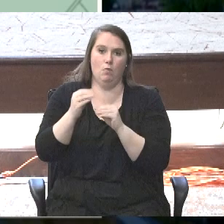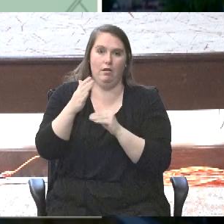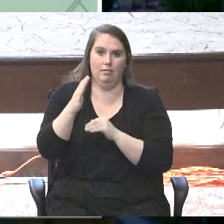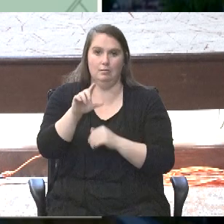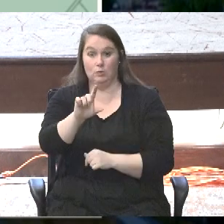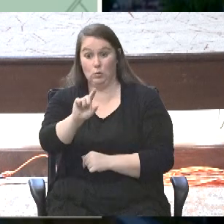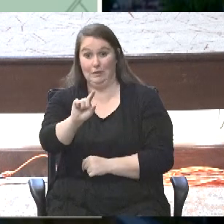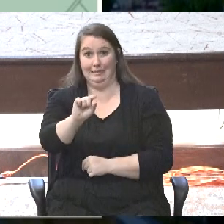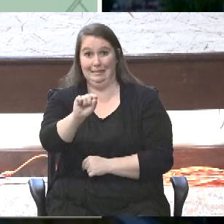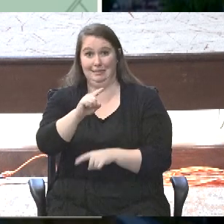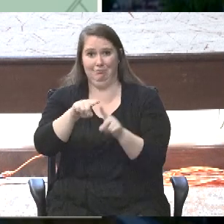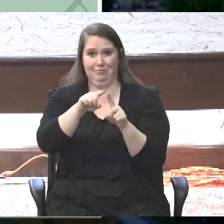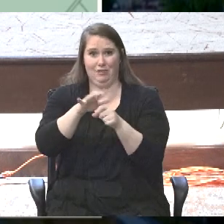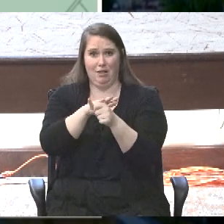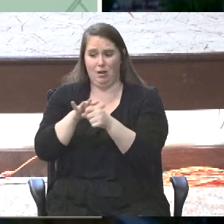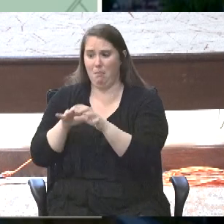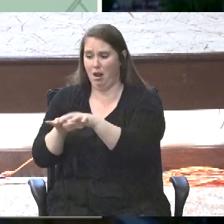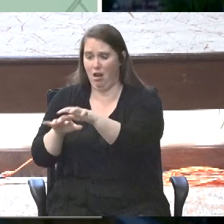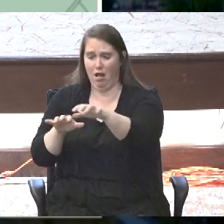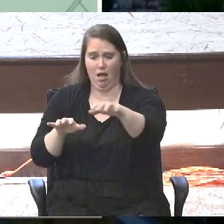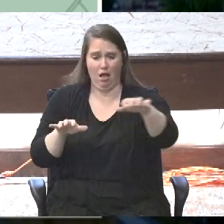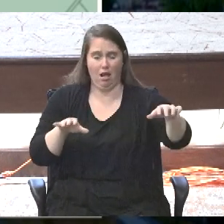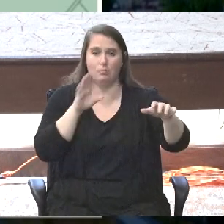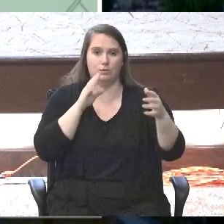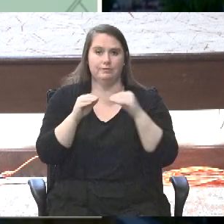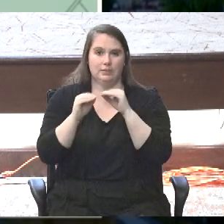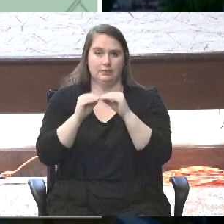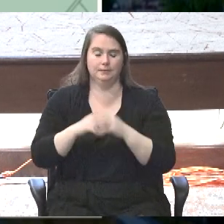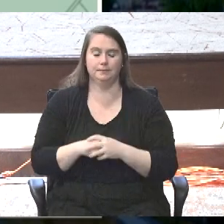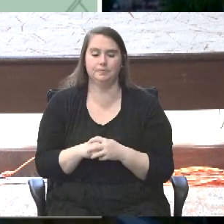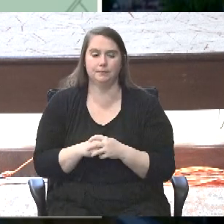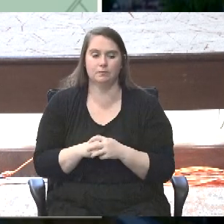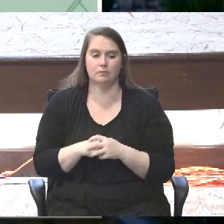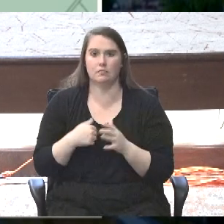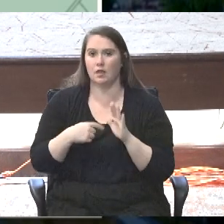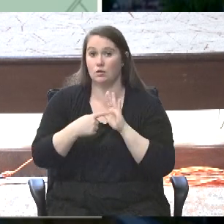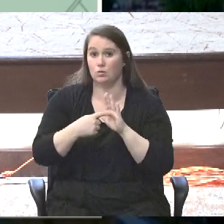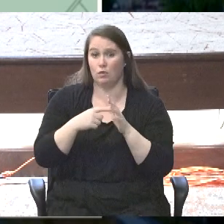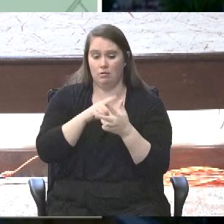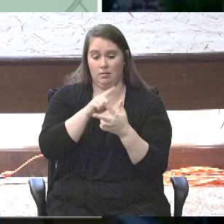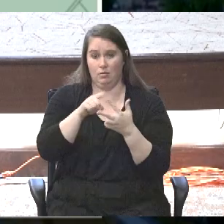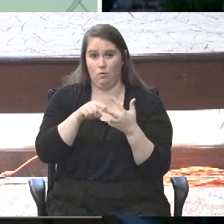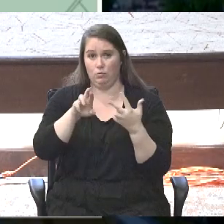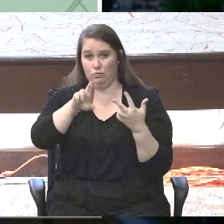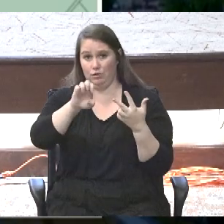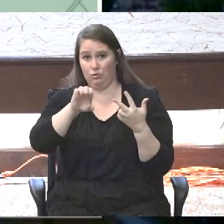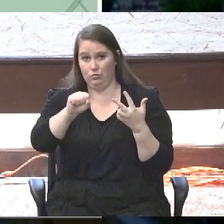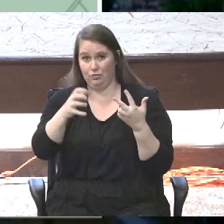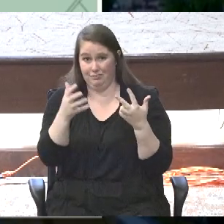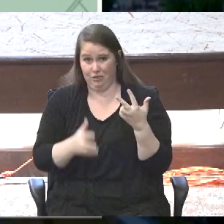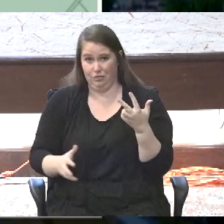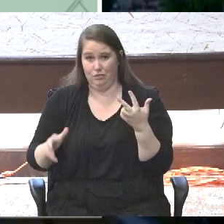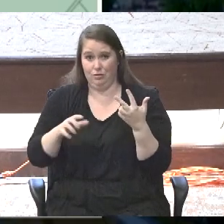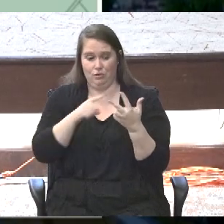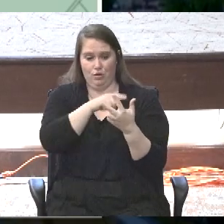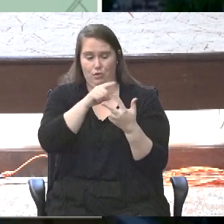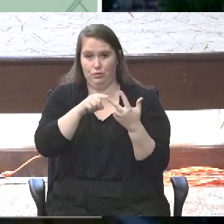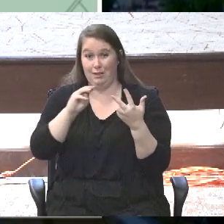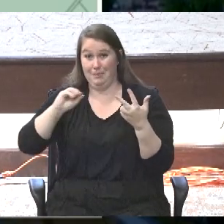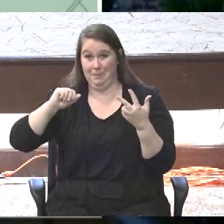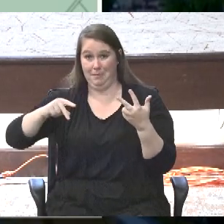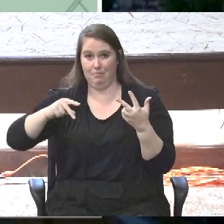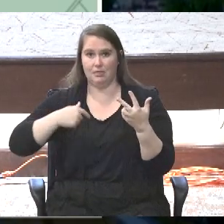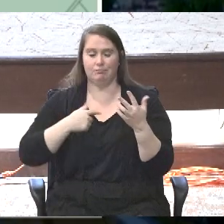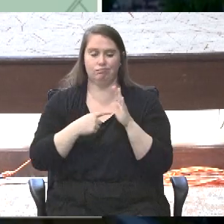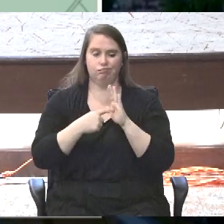the district. I showed those three resolutions and those three maps just to indicate kind of where this